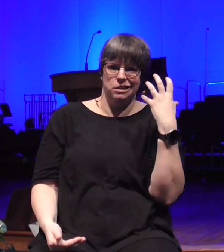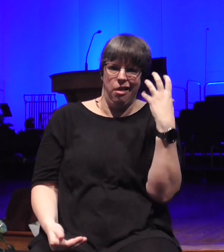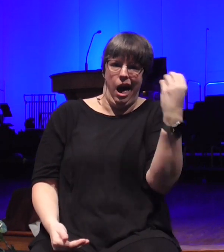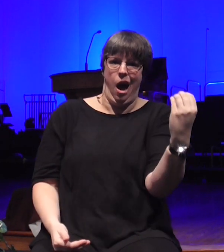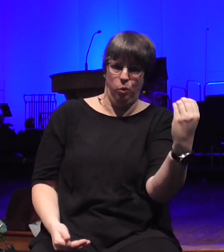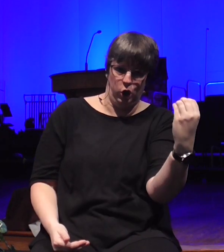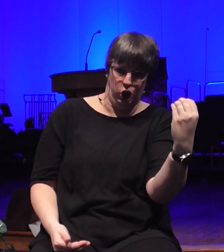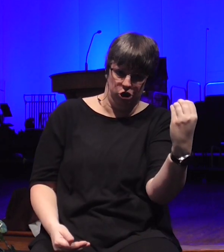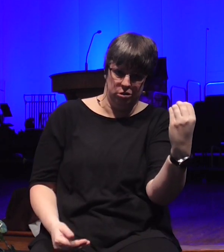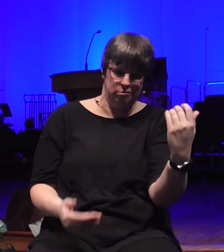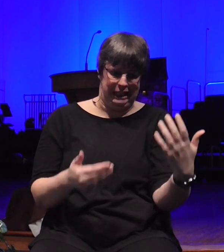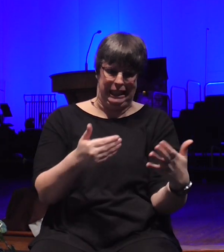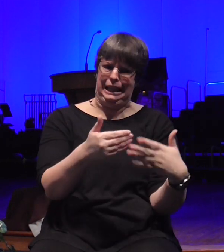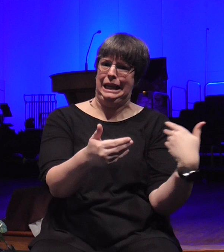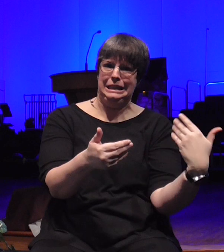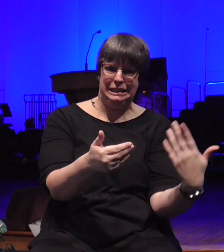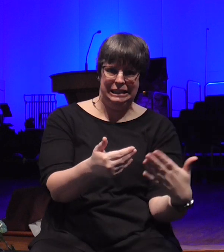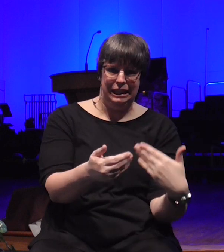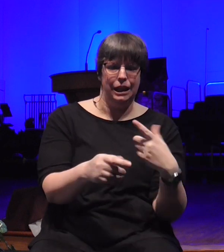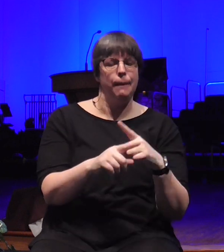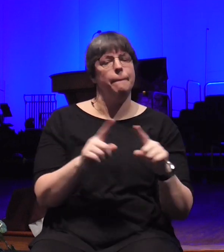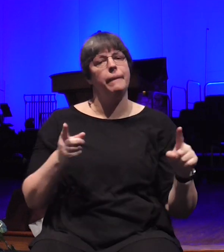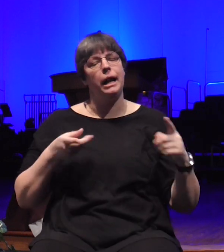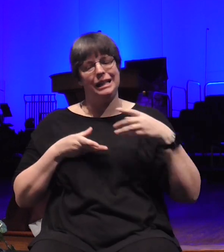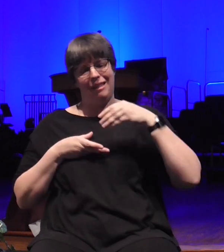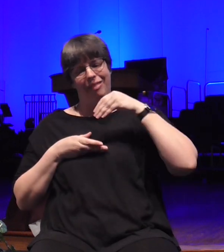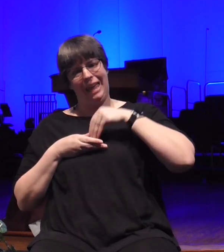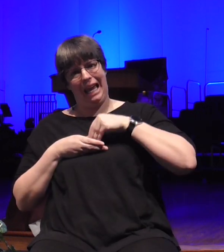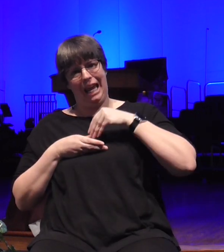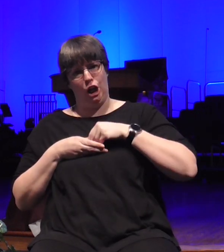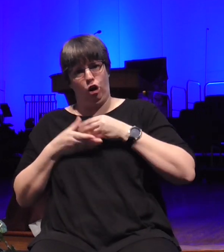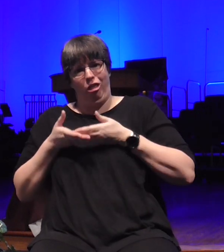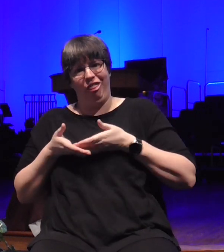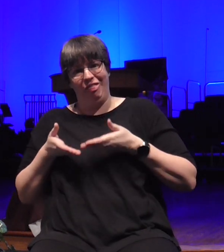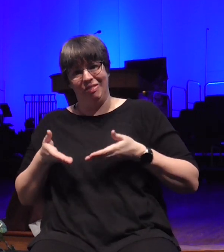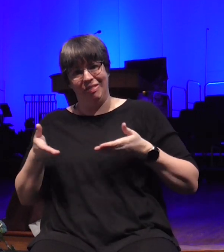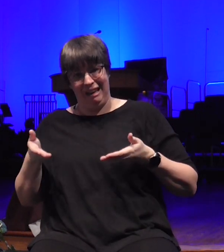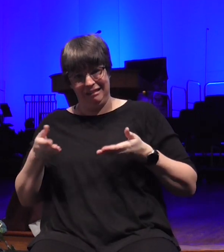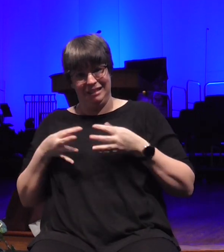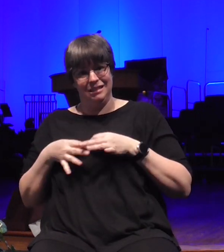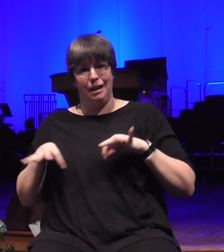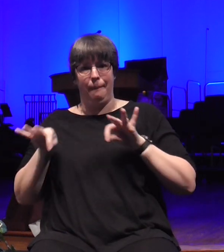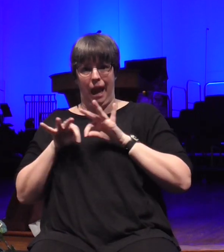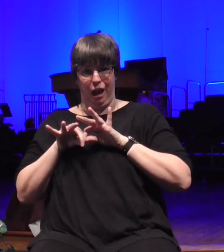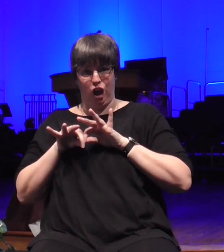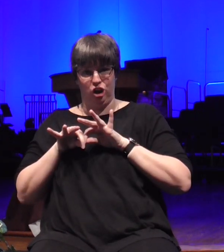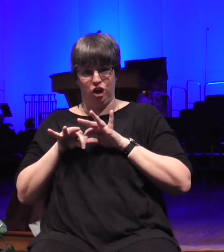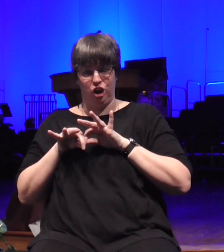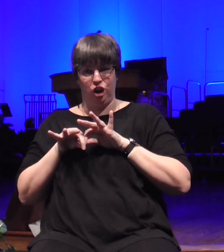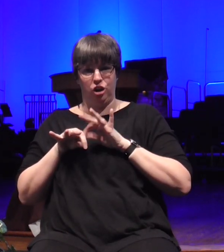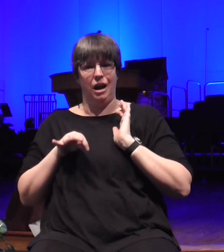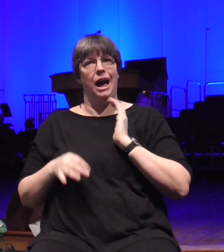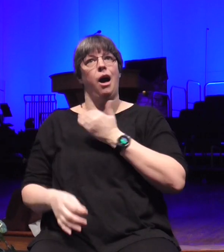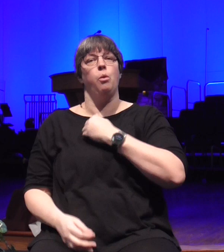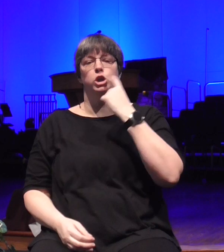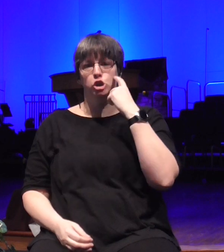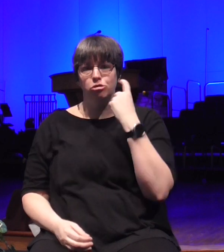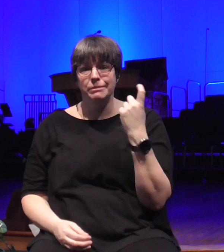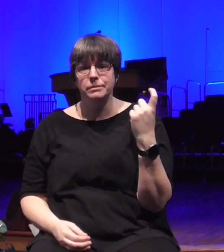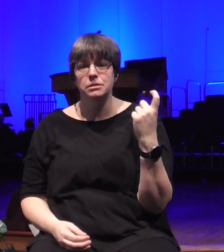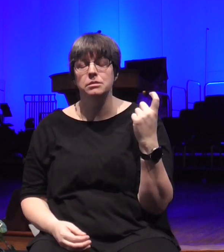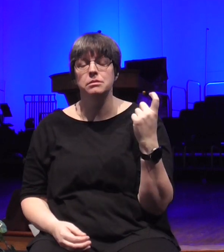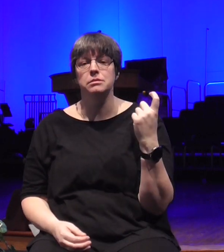So easily. But it's the inner things that most matter. It's our